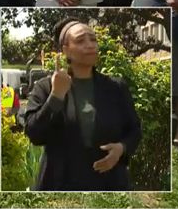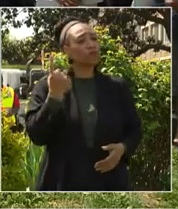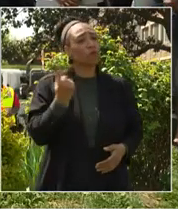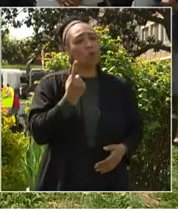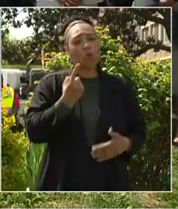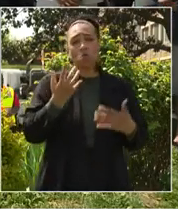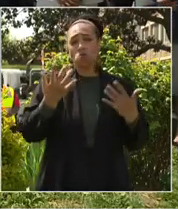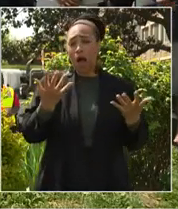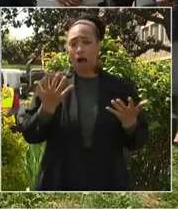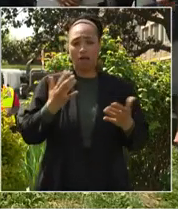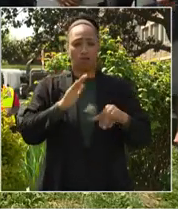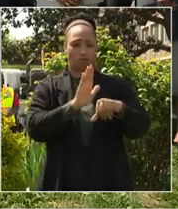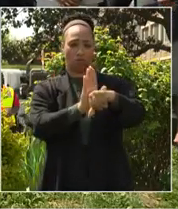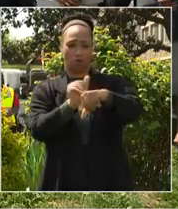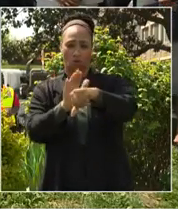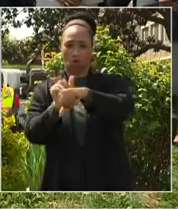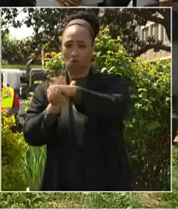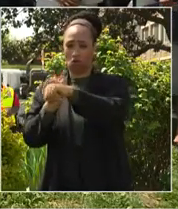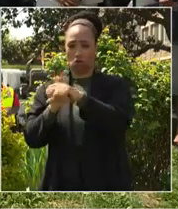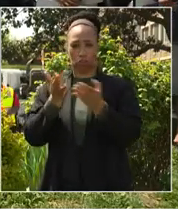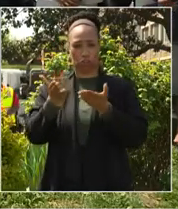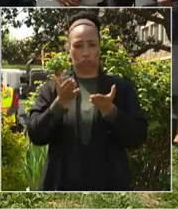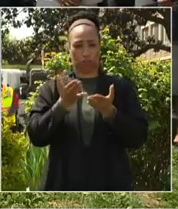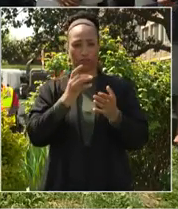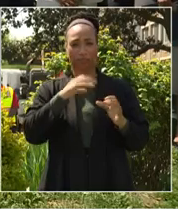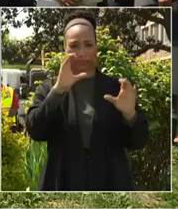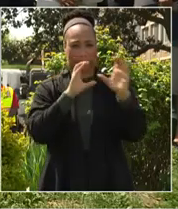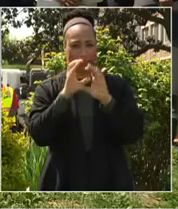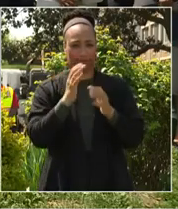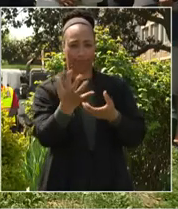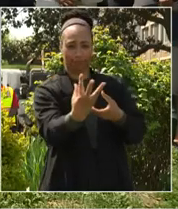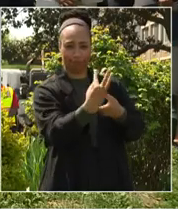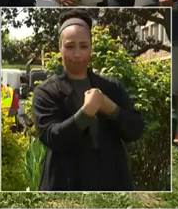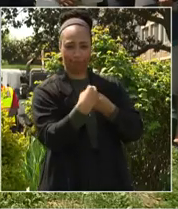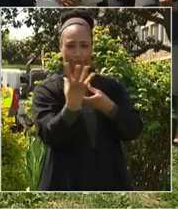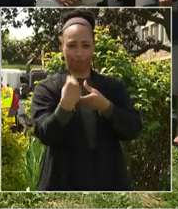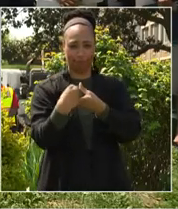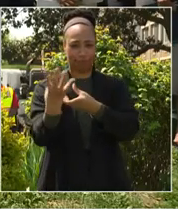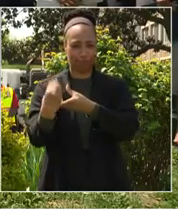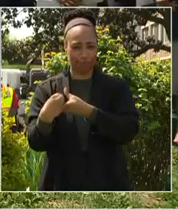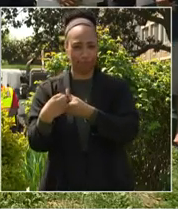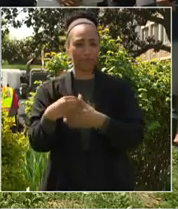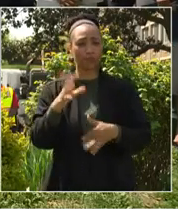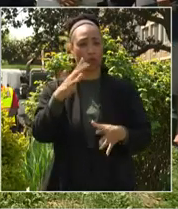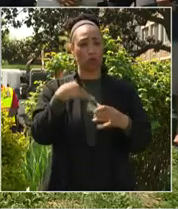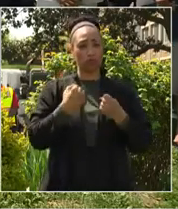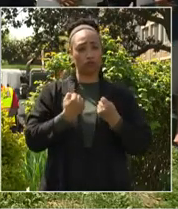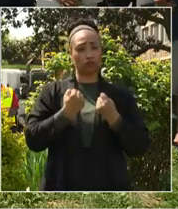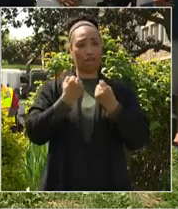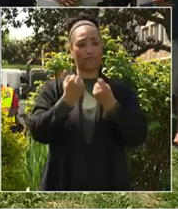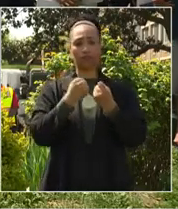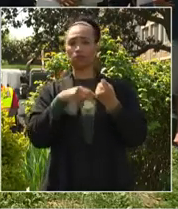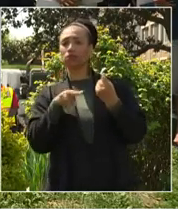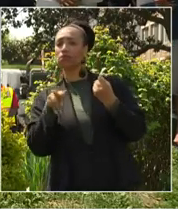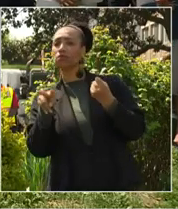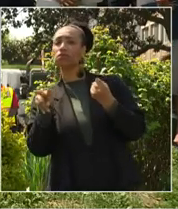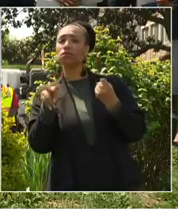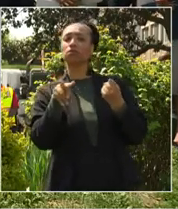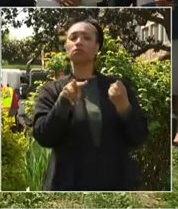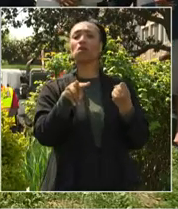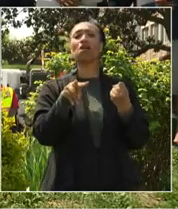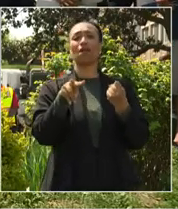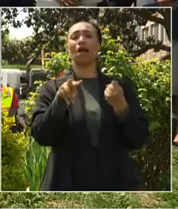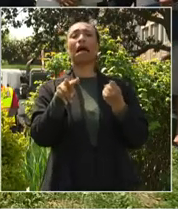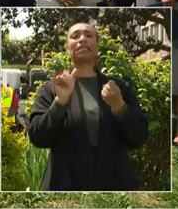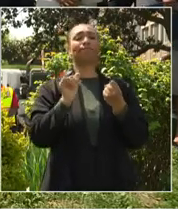directing our crews in roadways. We do have crews, and recently I have, in the